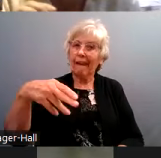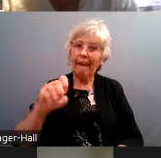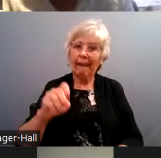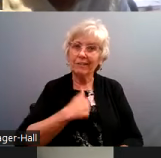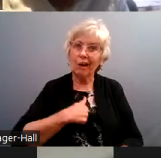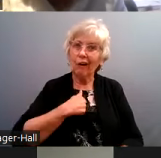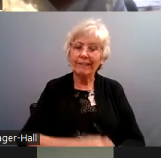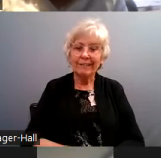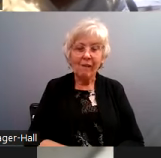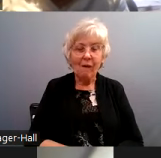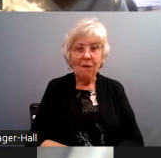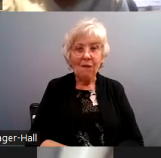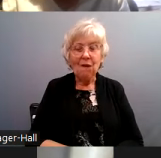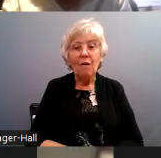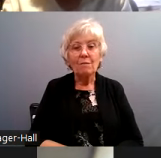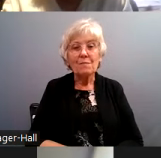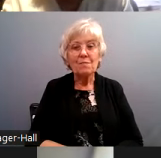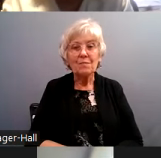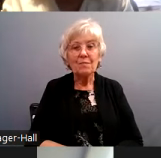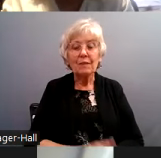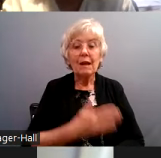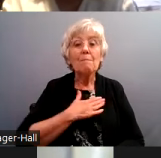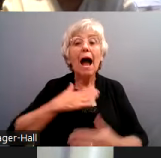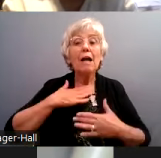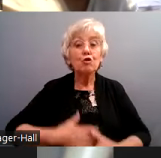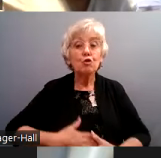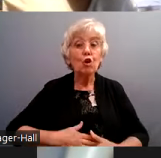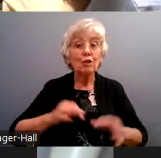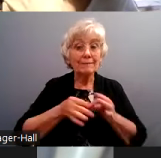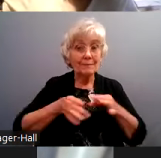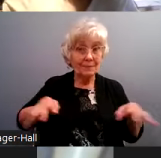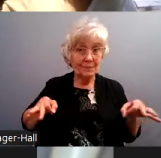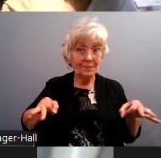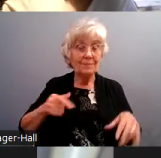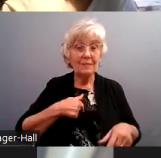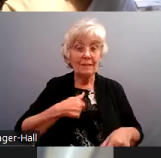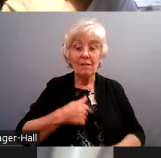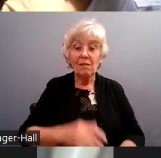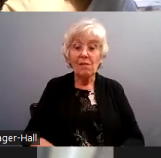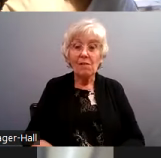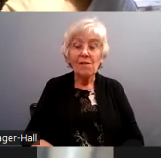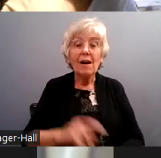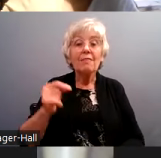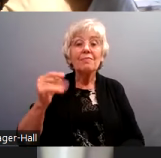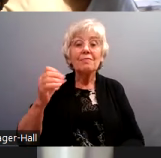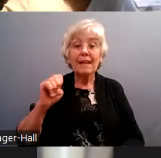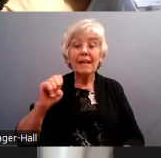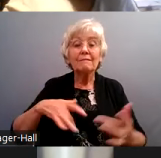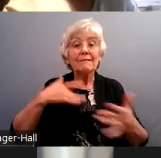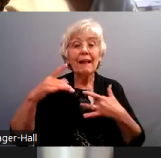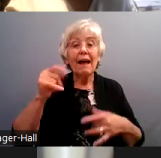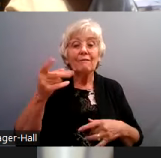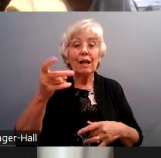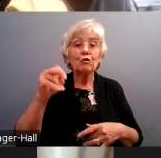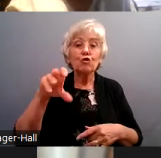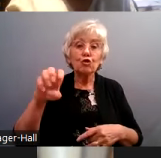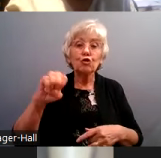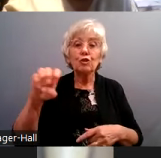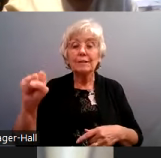that. My shirt says the Adventures of the Fungal